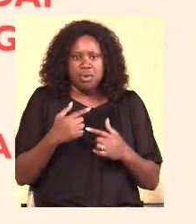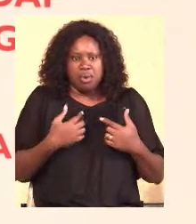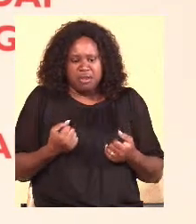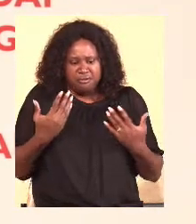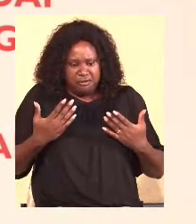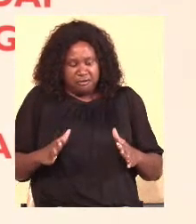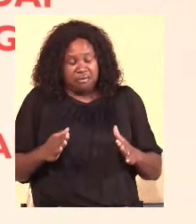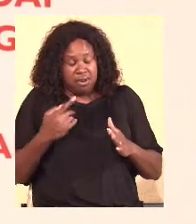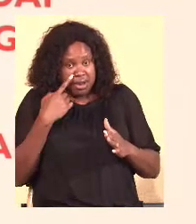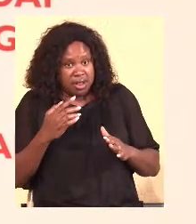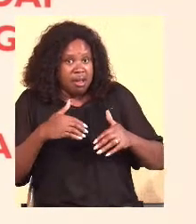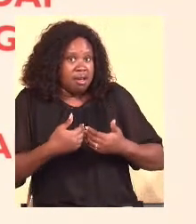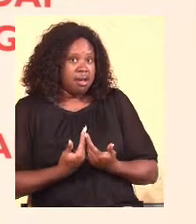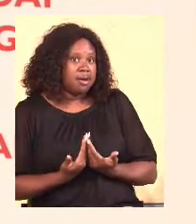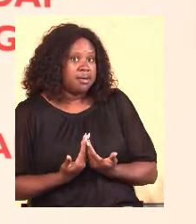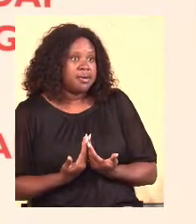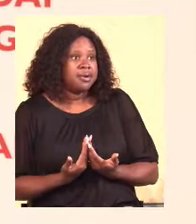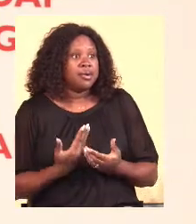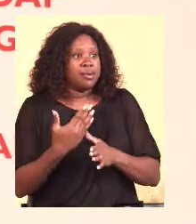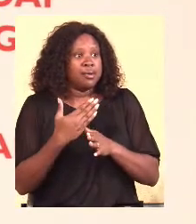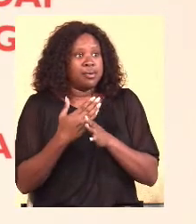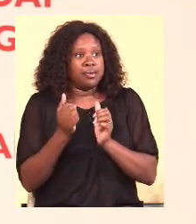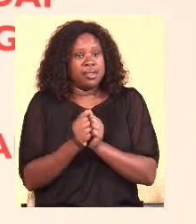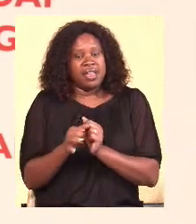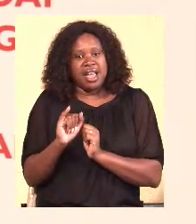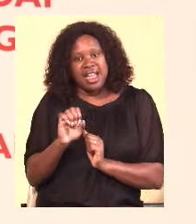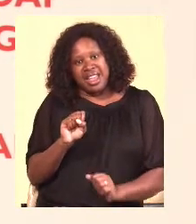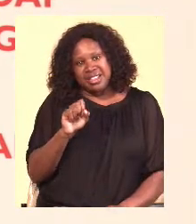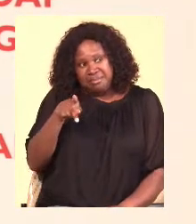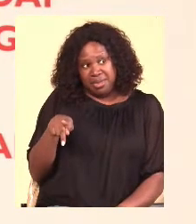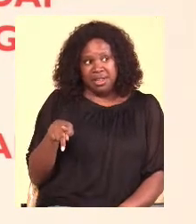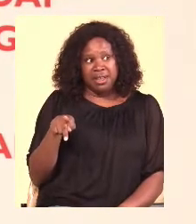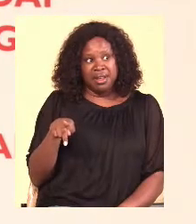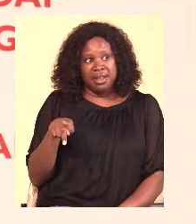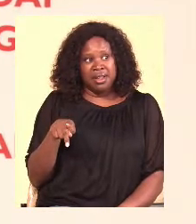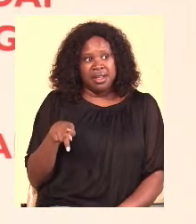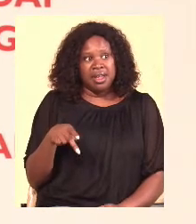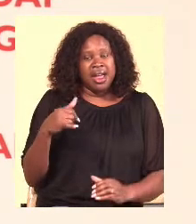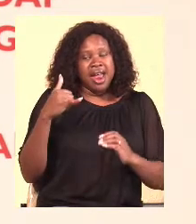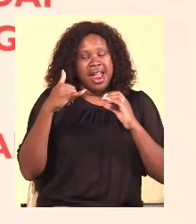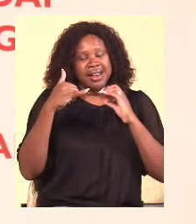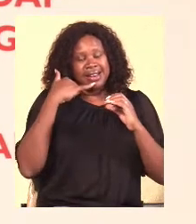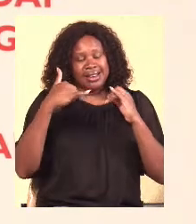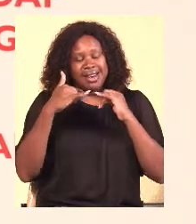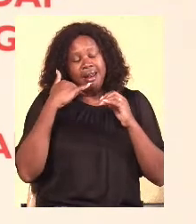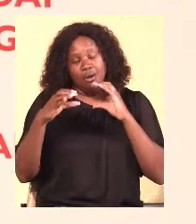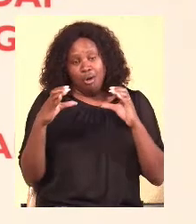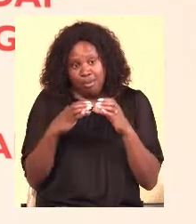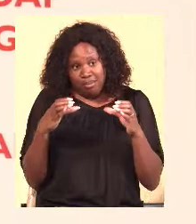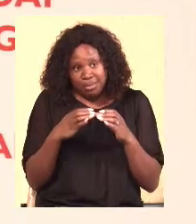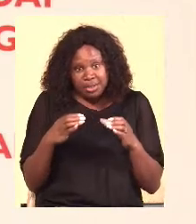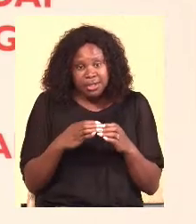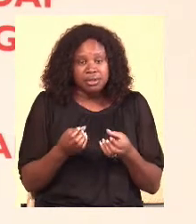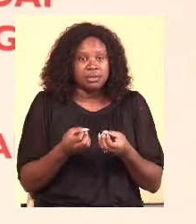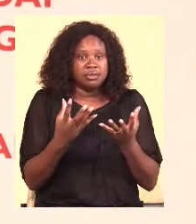existing. And we can therefore work with our ISPs, mainly the telecommunication companies, to provide the